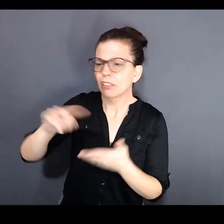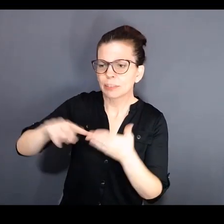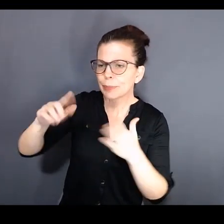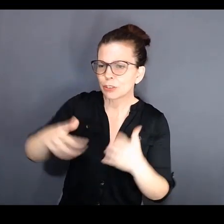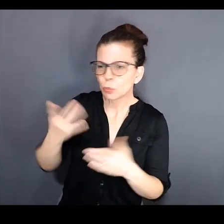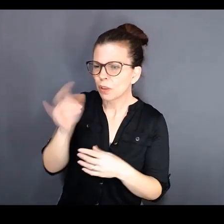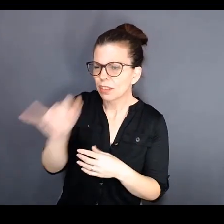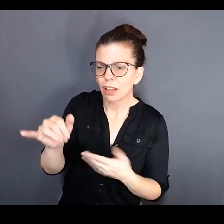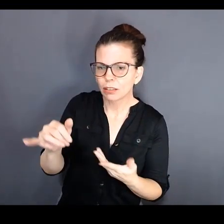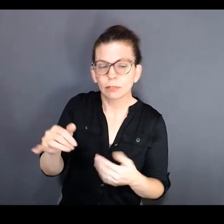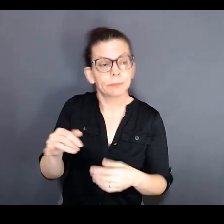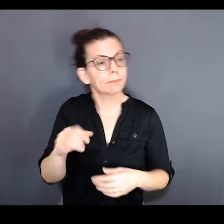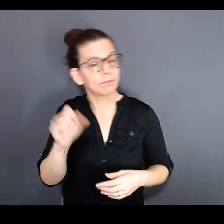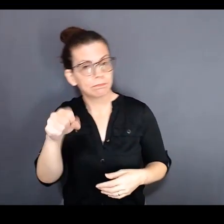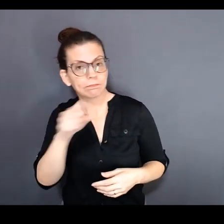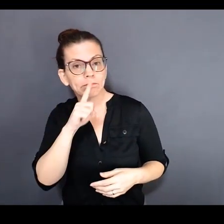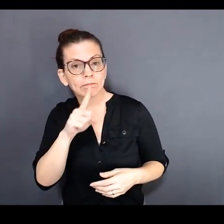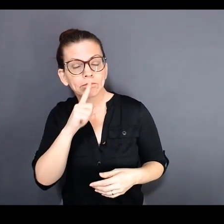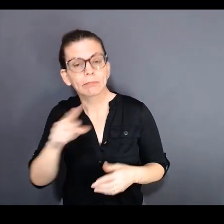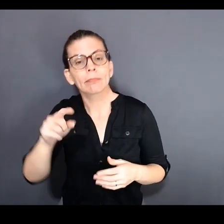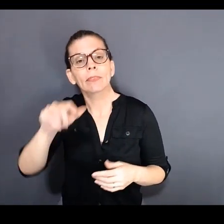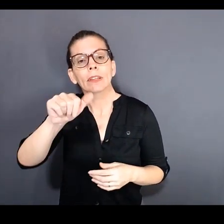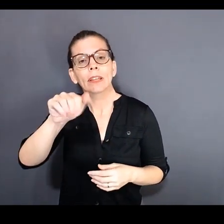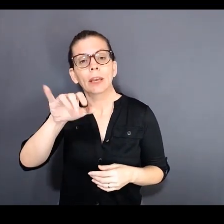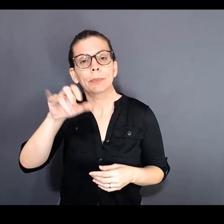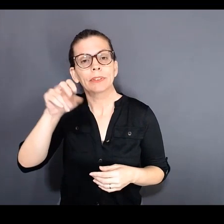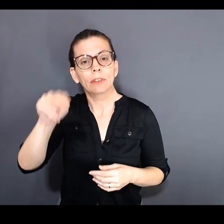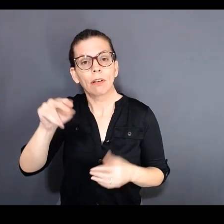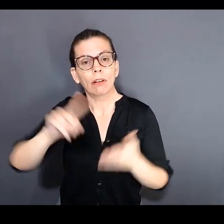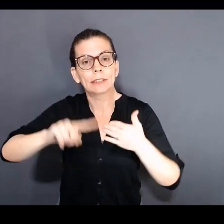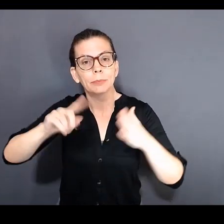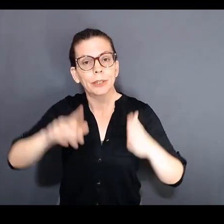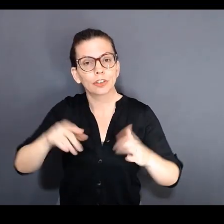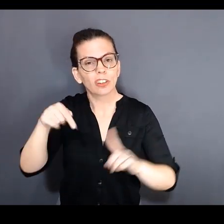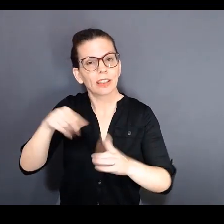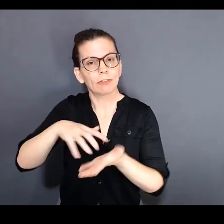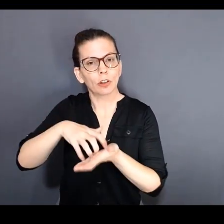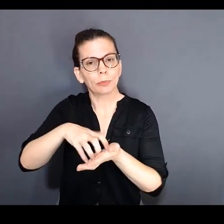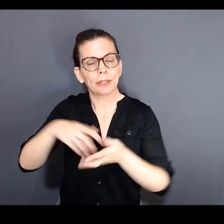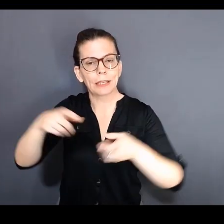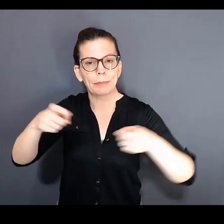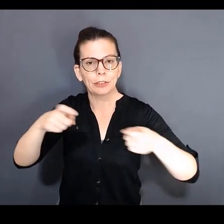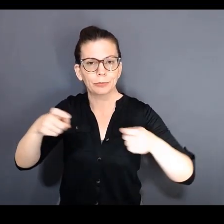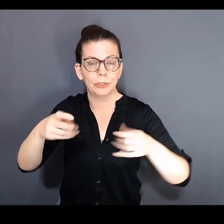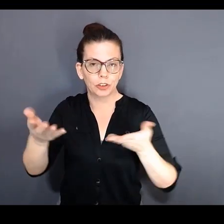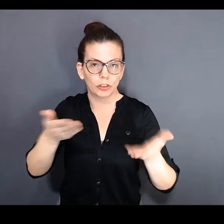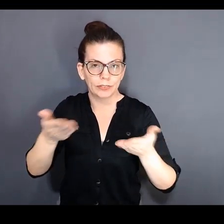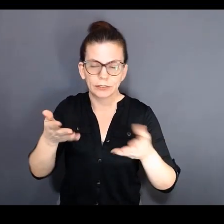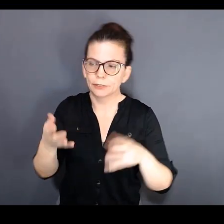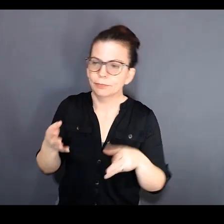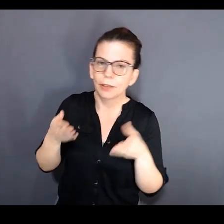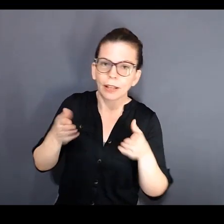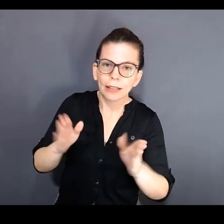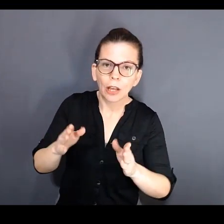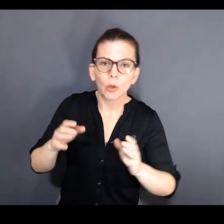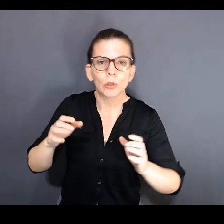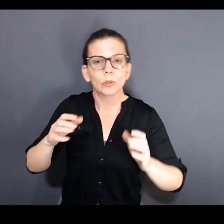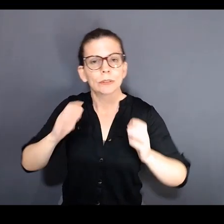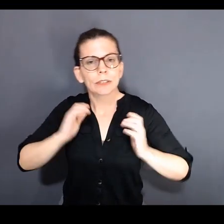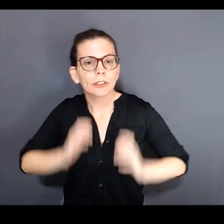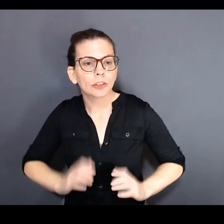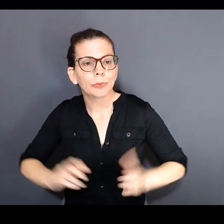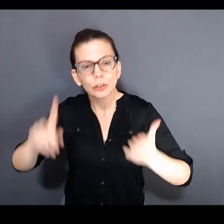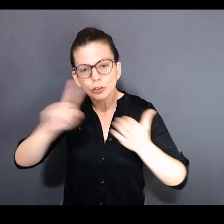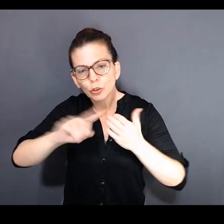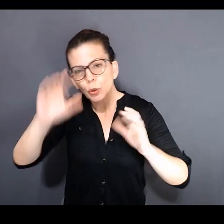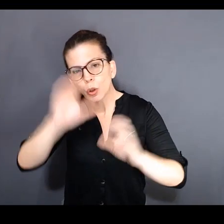Inspector? Sure. So Amazon Inspector is a vulnerability management service. It lets customers